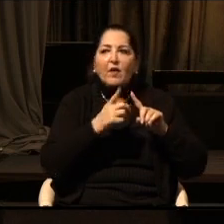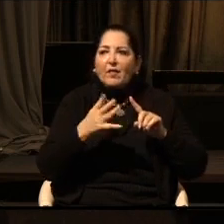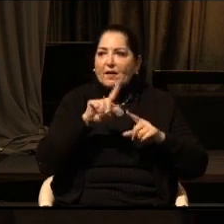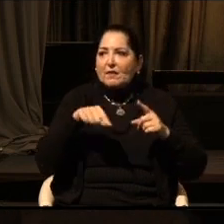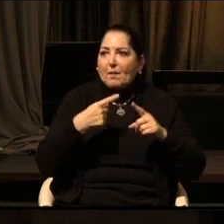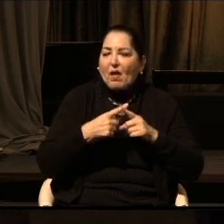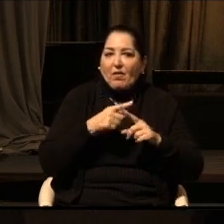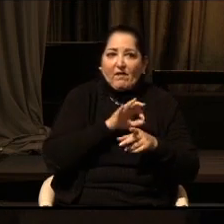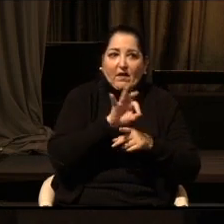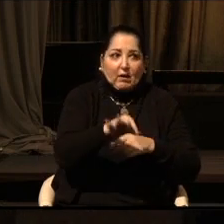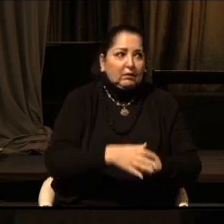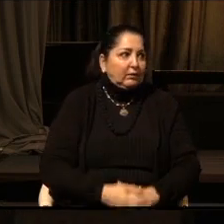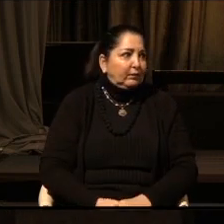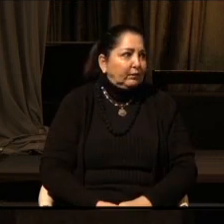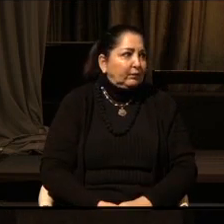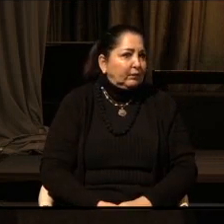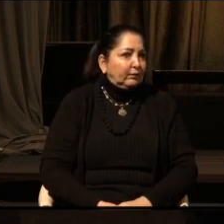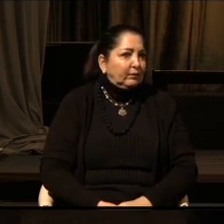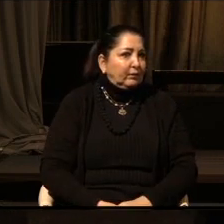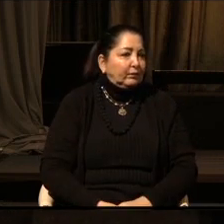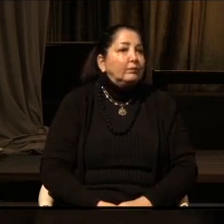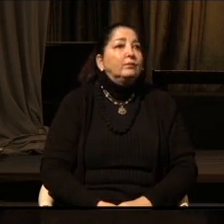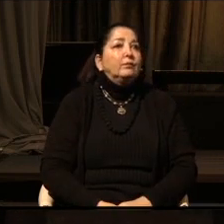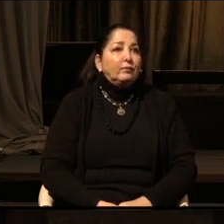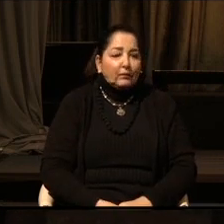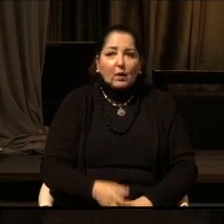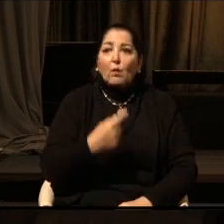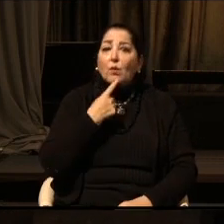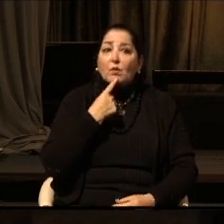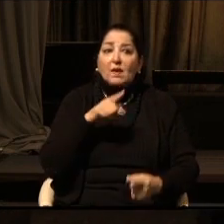this fellows group? Mouthy,